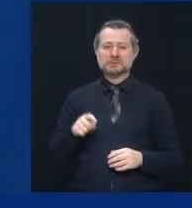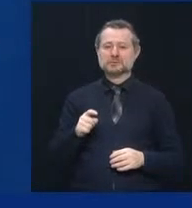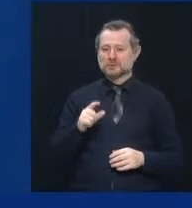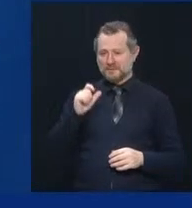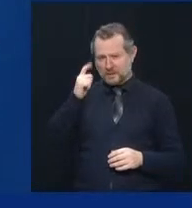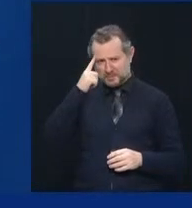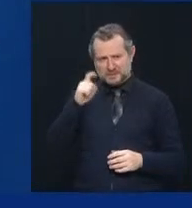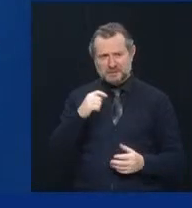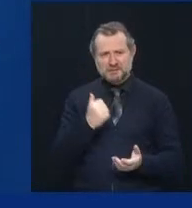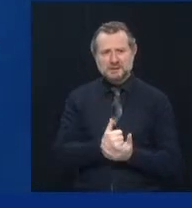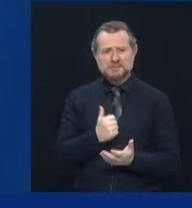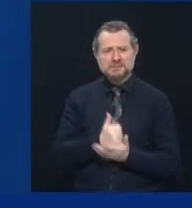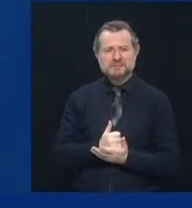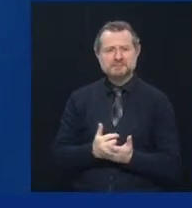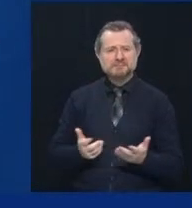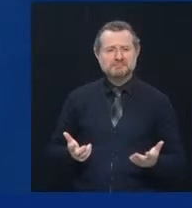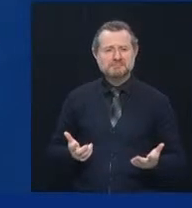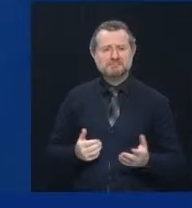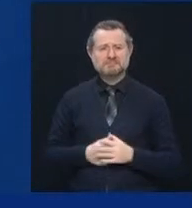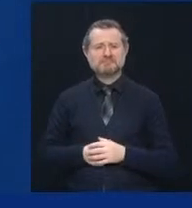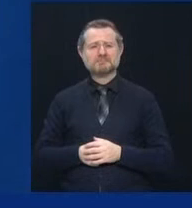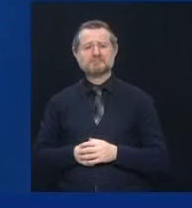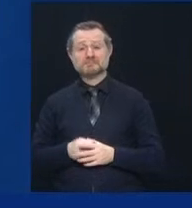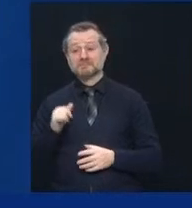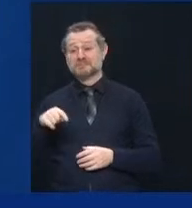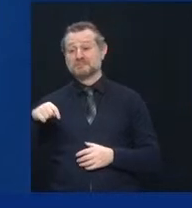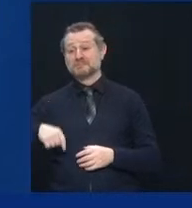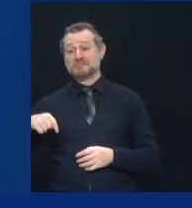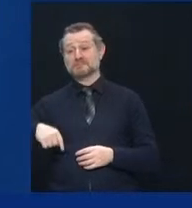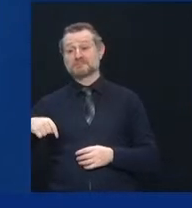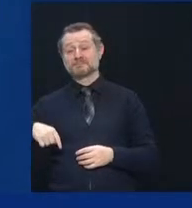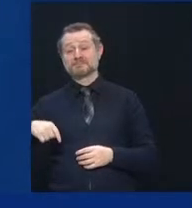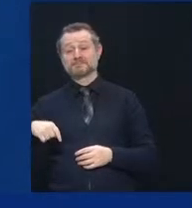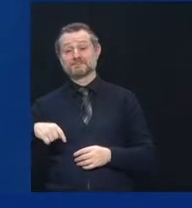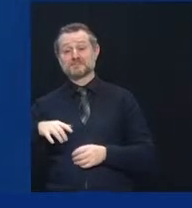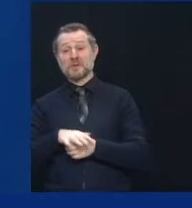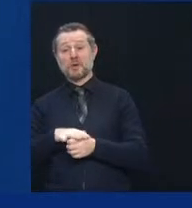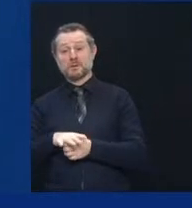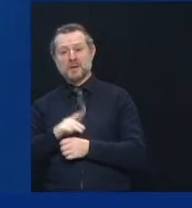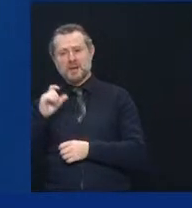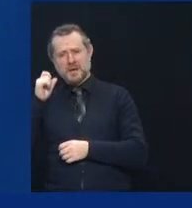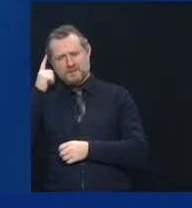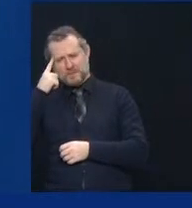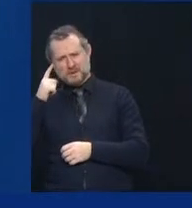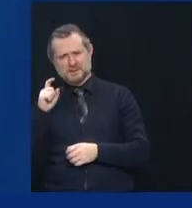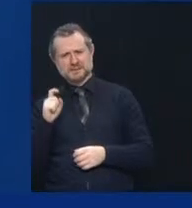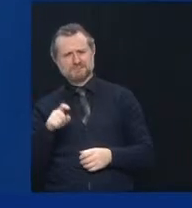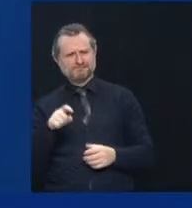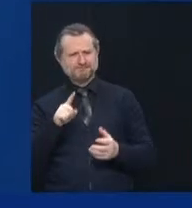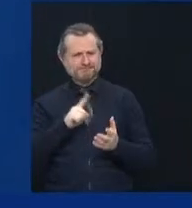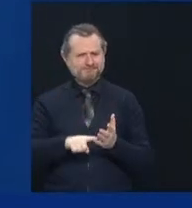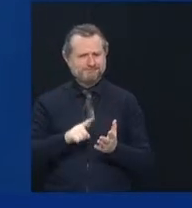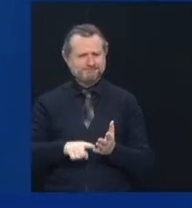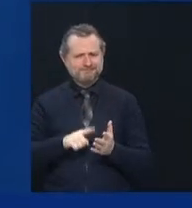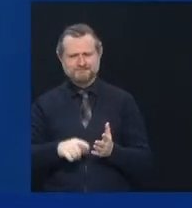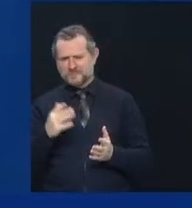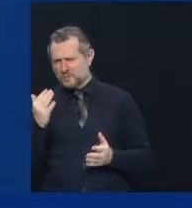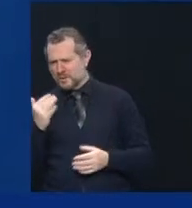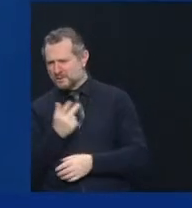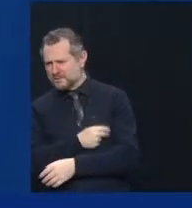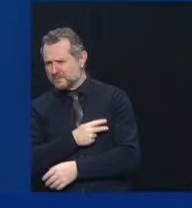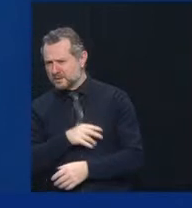this regard. They have to look into the lower performing hospitals and